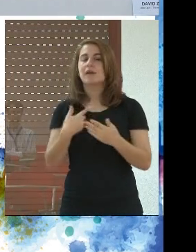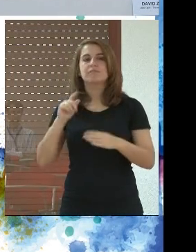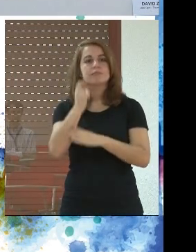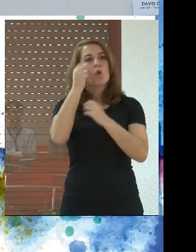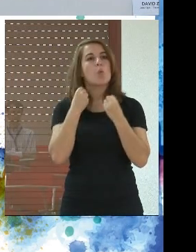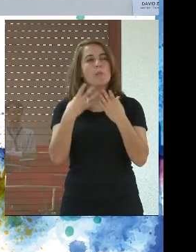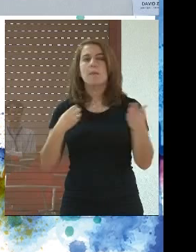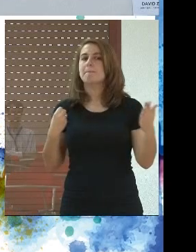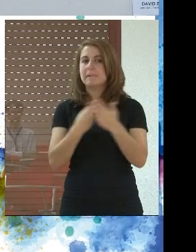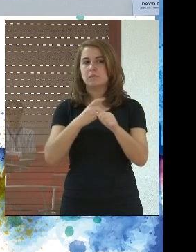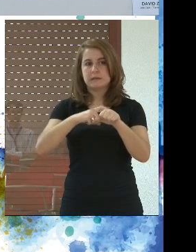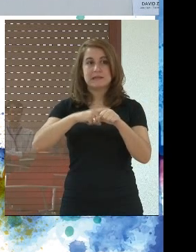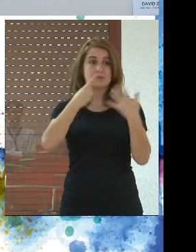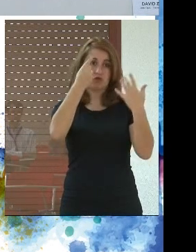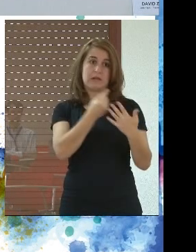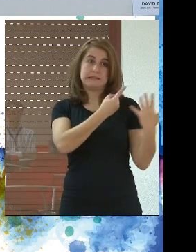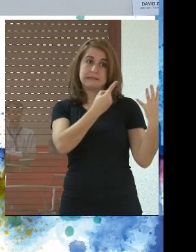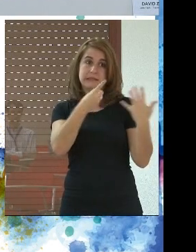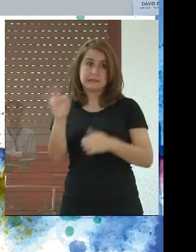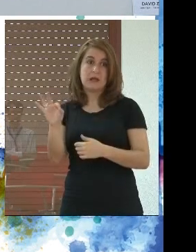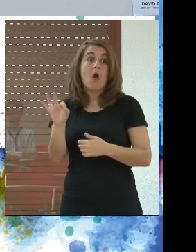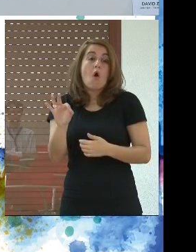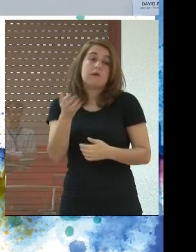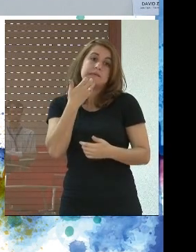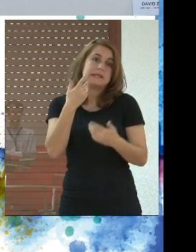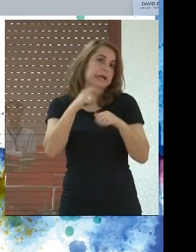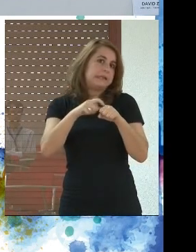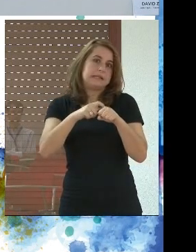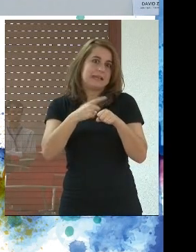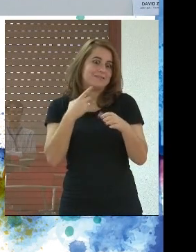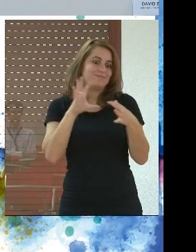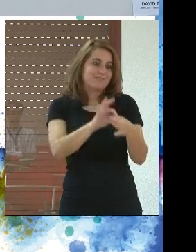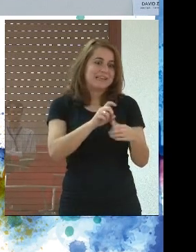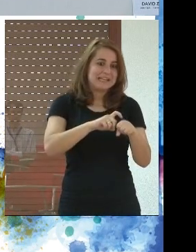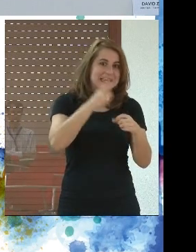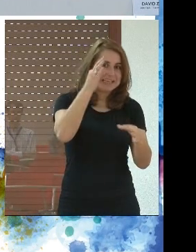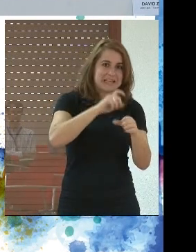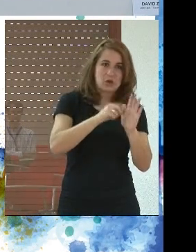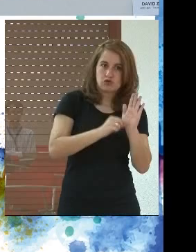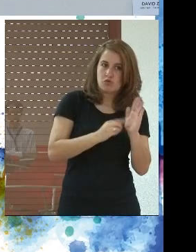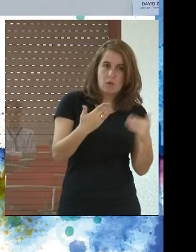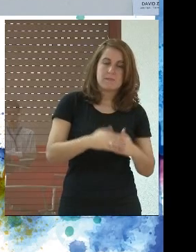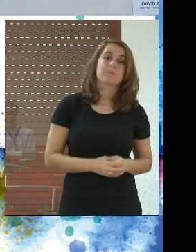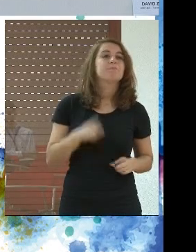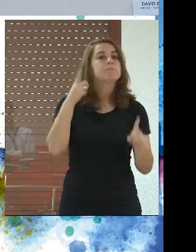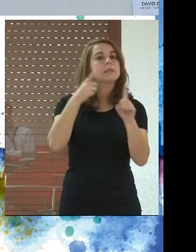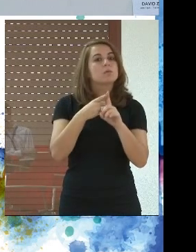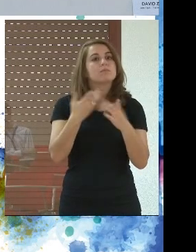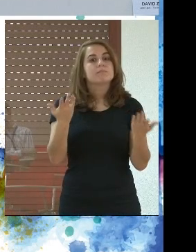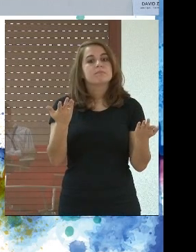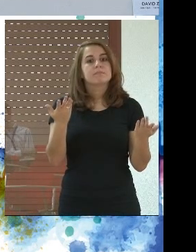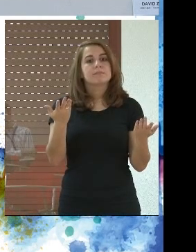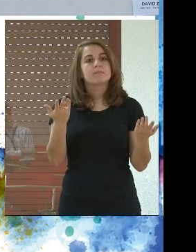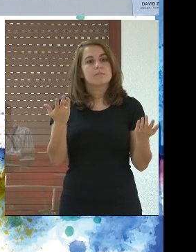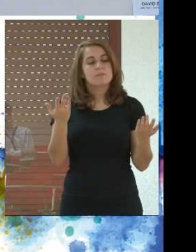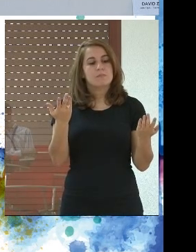we have the maximum number of characteristics, which would be 60, or until there are no more characteristics that comply with this criteria. The